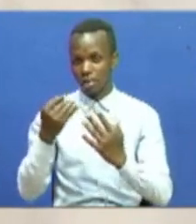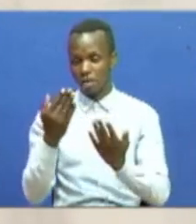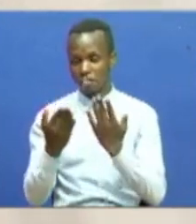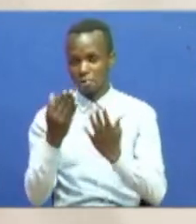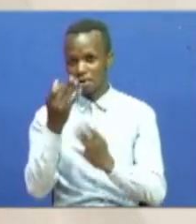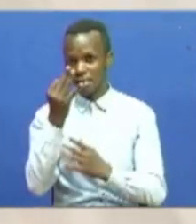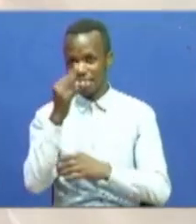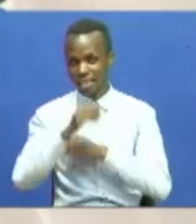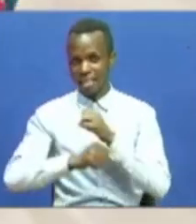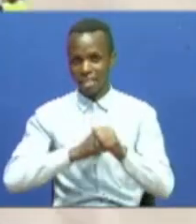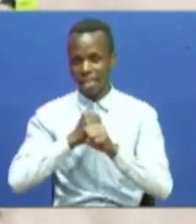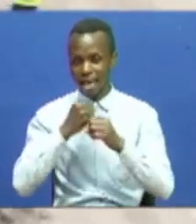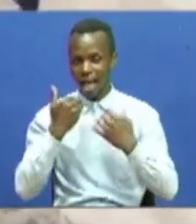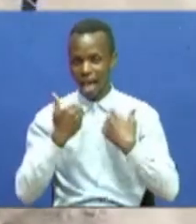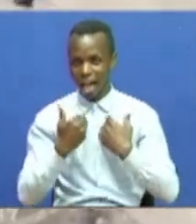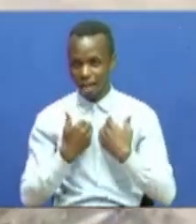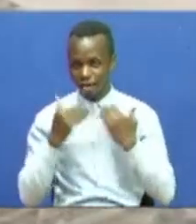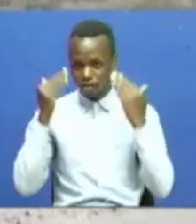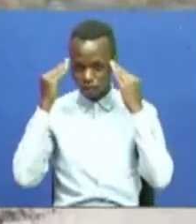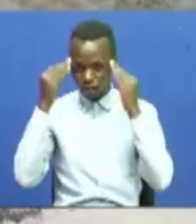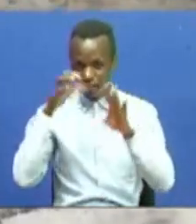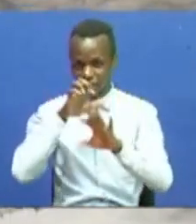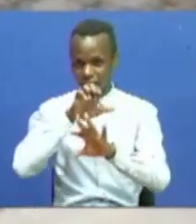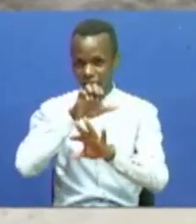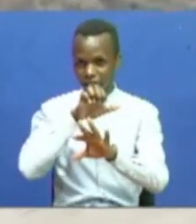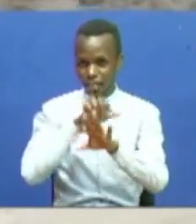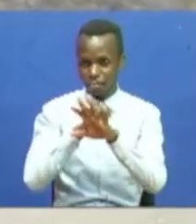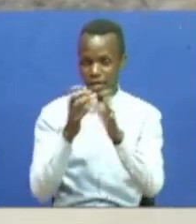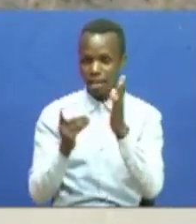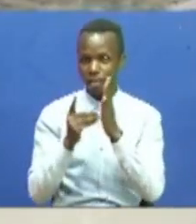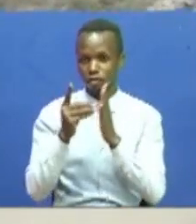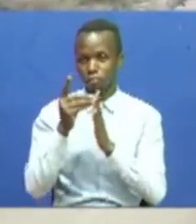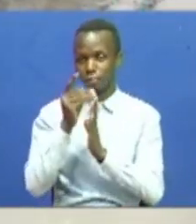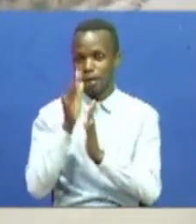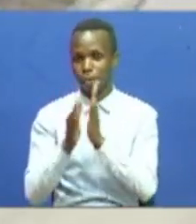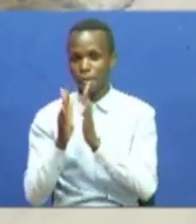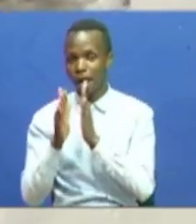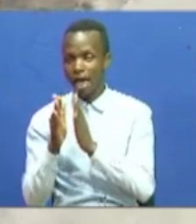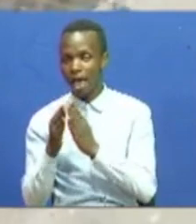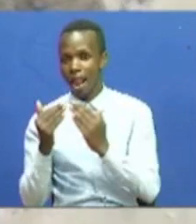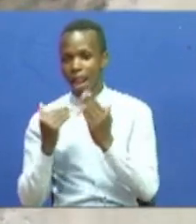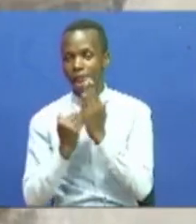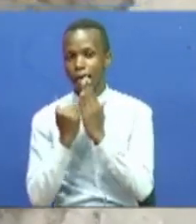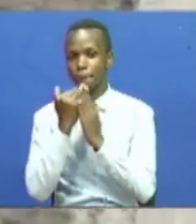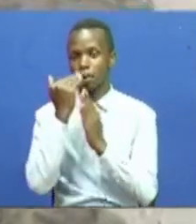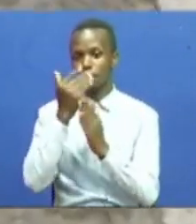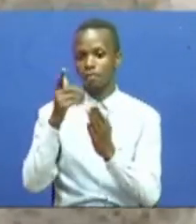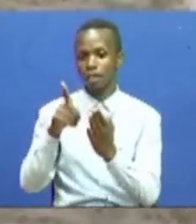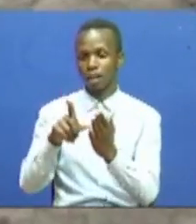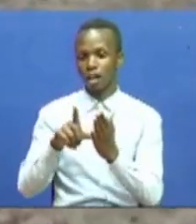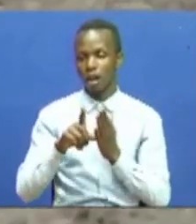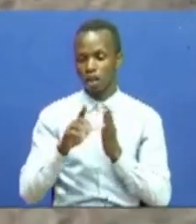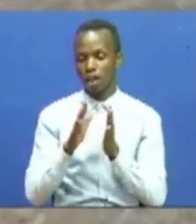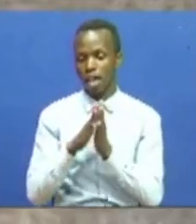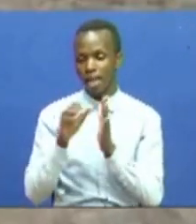3 years, focusing on establishing mid- and long-term development strategies, improving laws and systems,